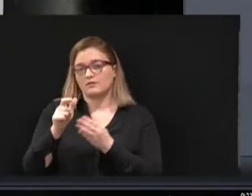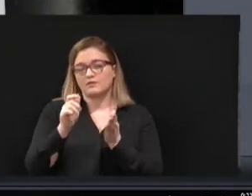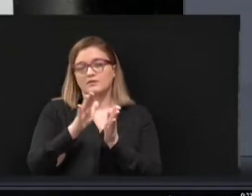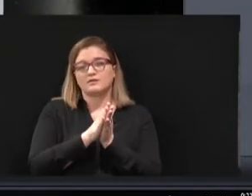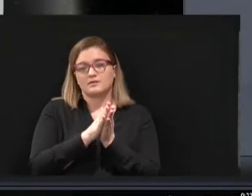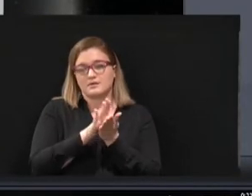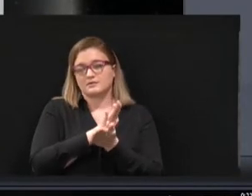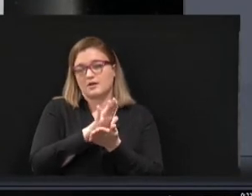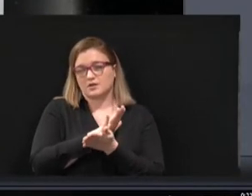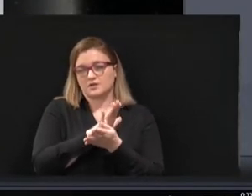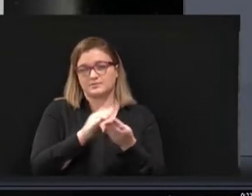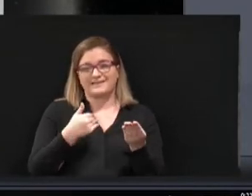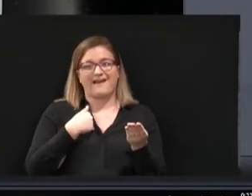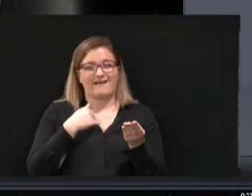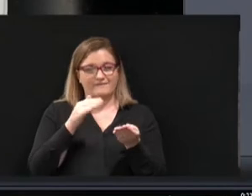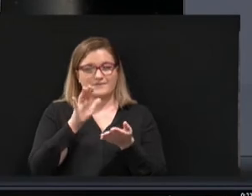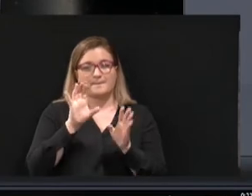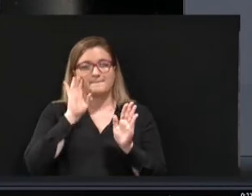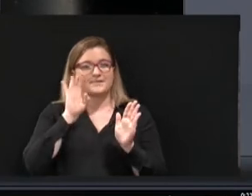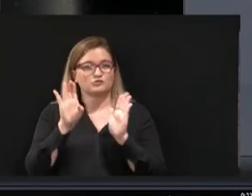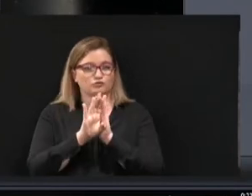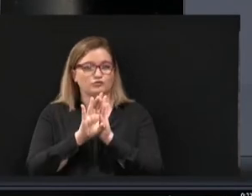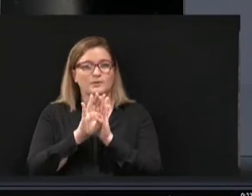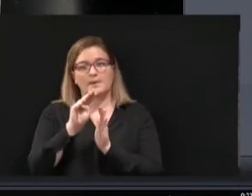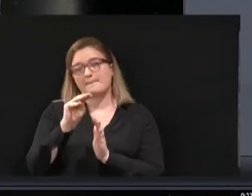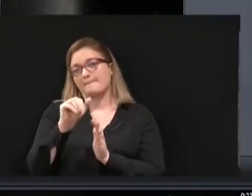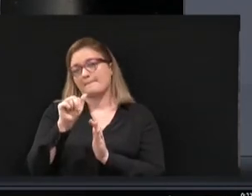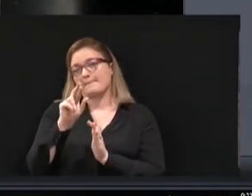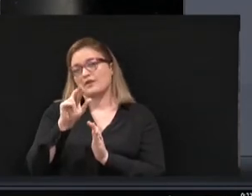front. And these are things that